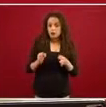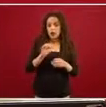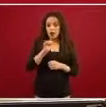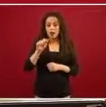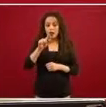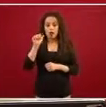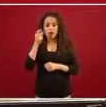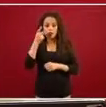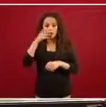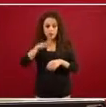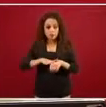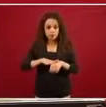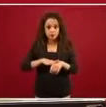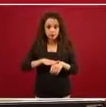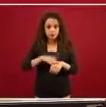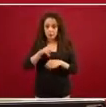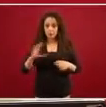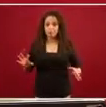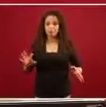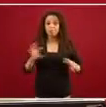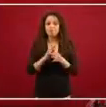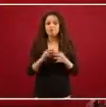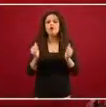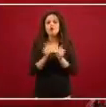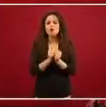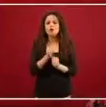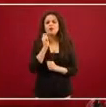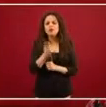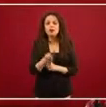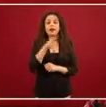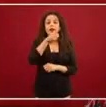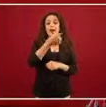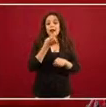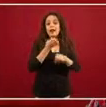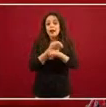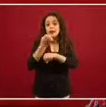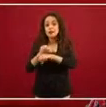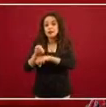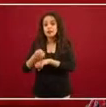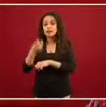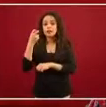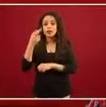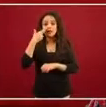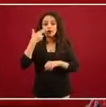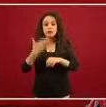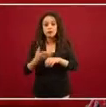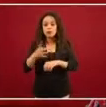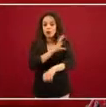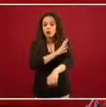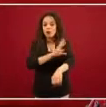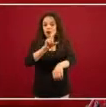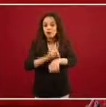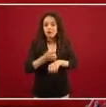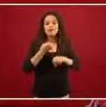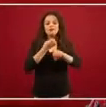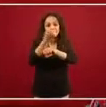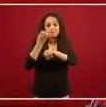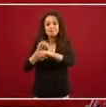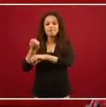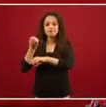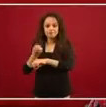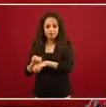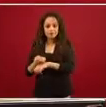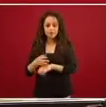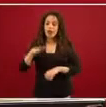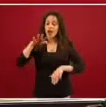have another level that are the administrative offices that belong to each state and they correspond